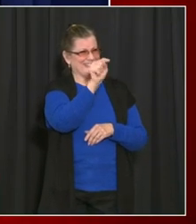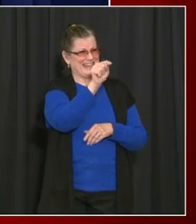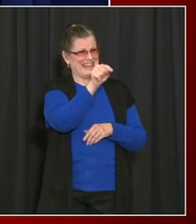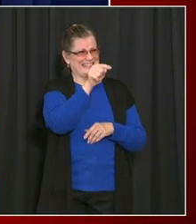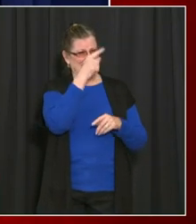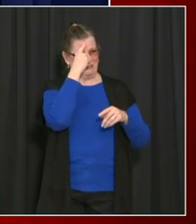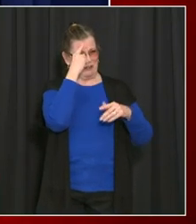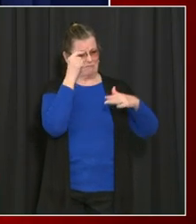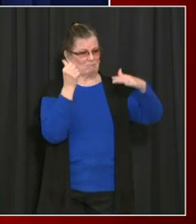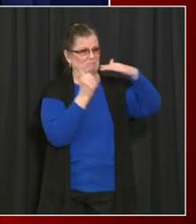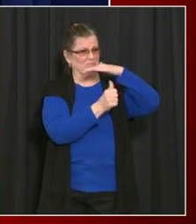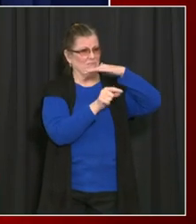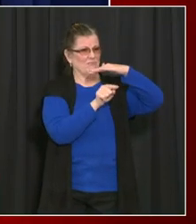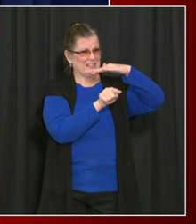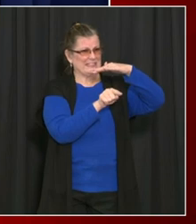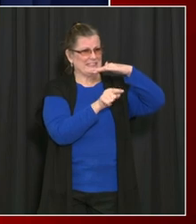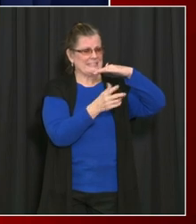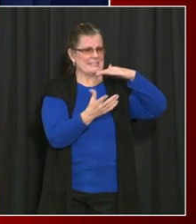thought were